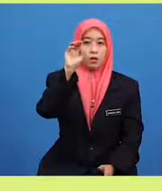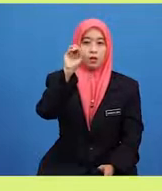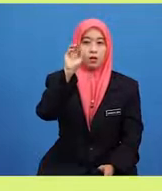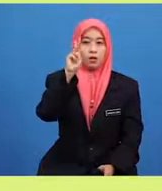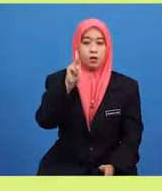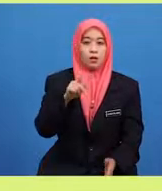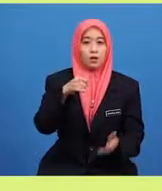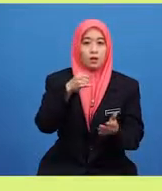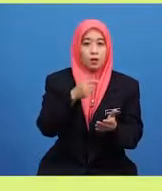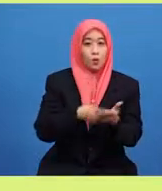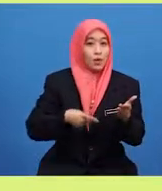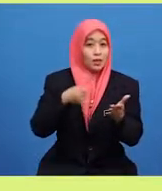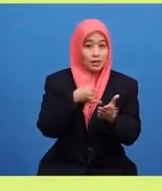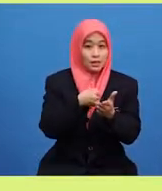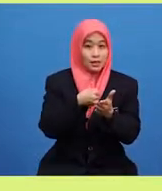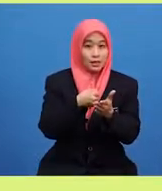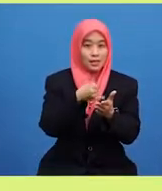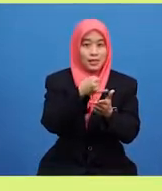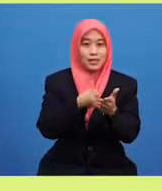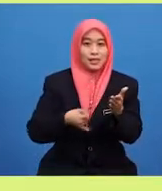What's this?